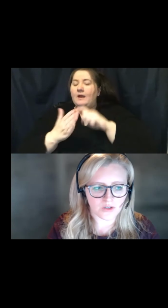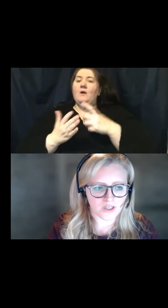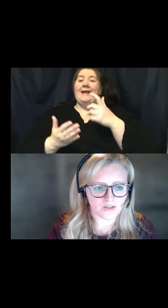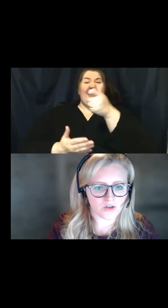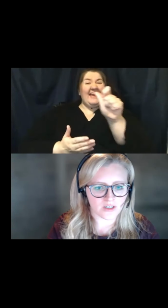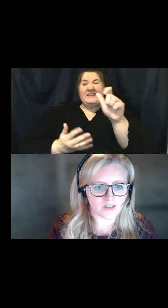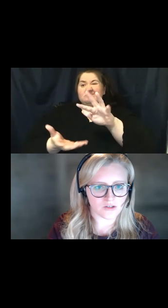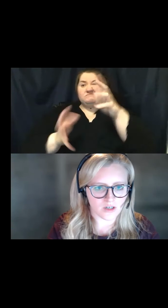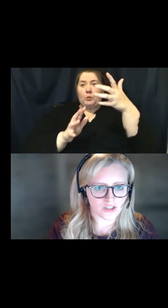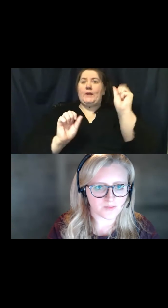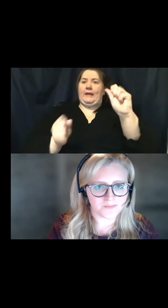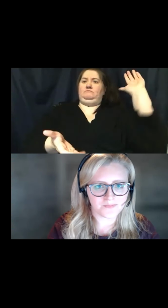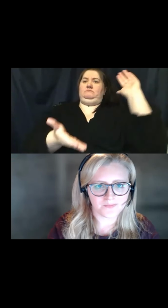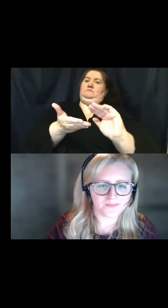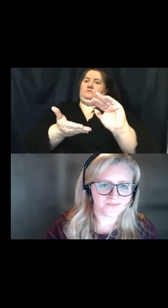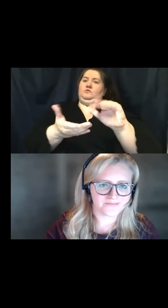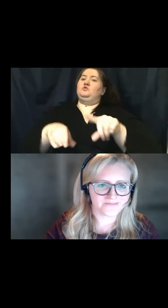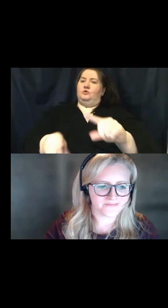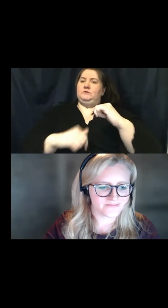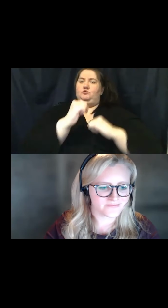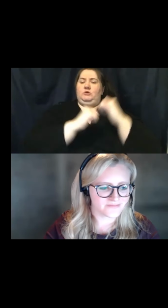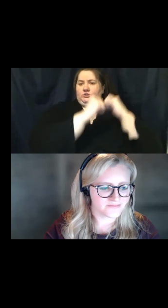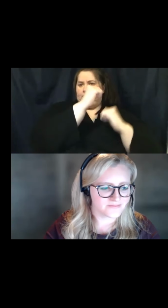your community during construction.